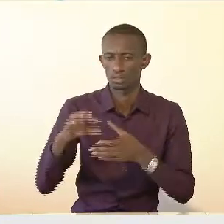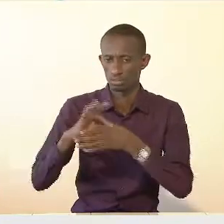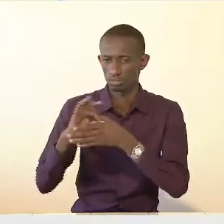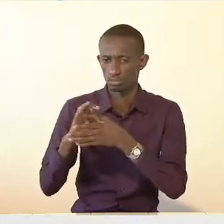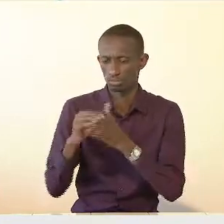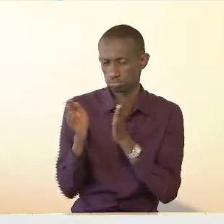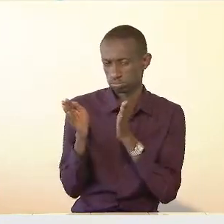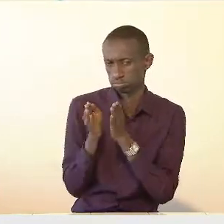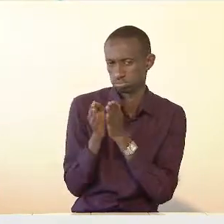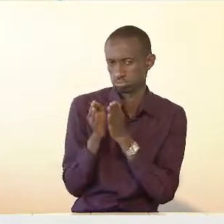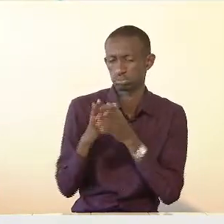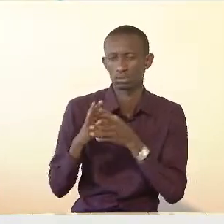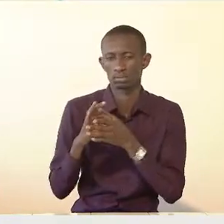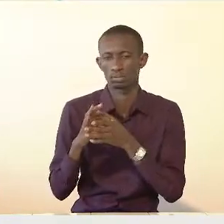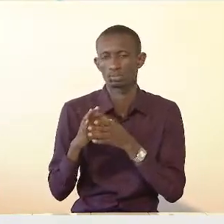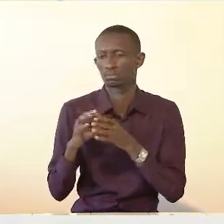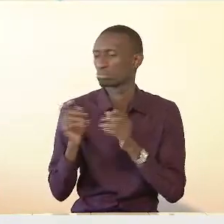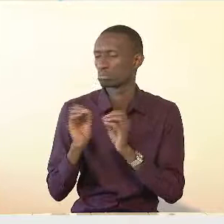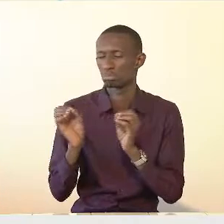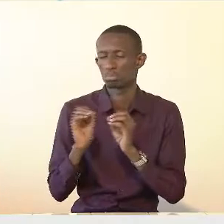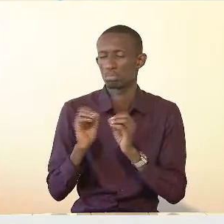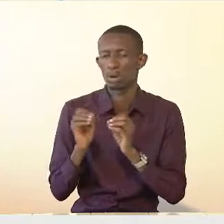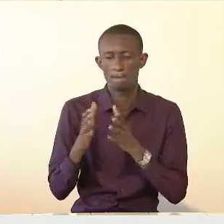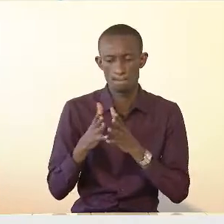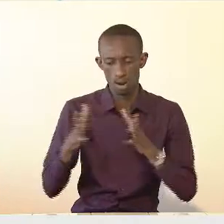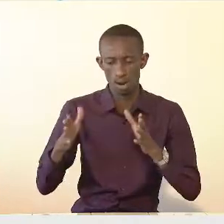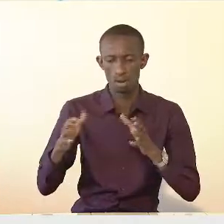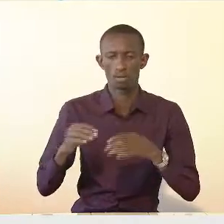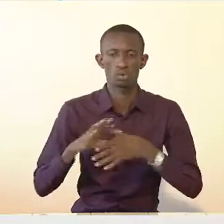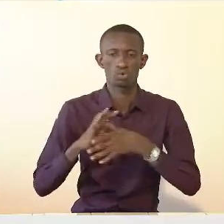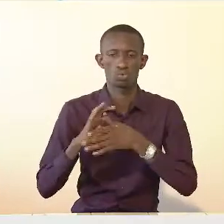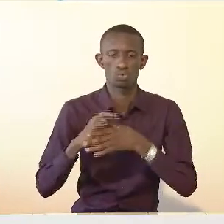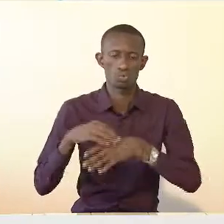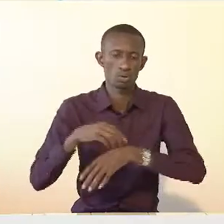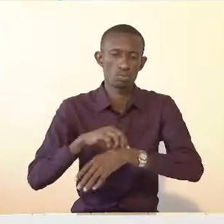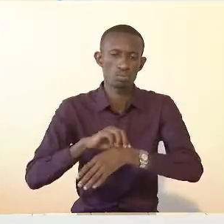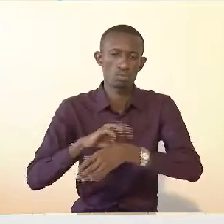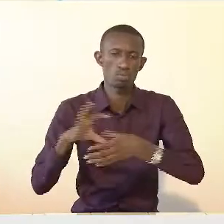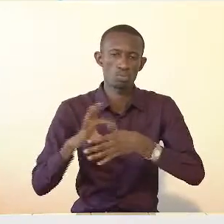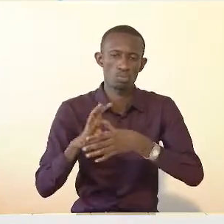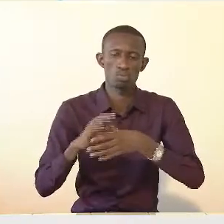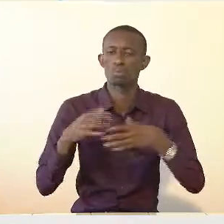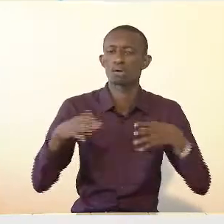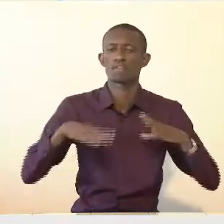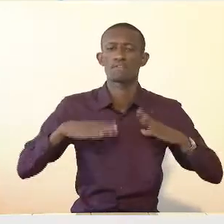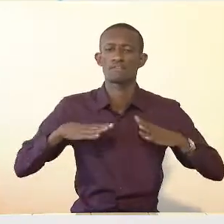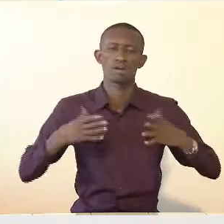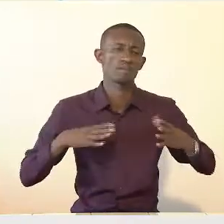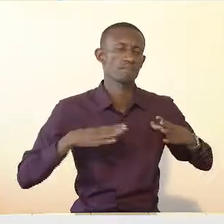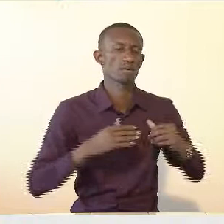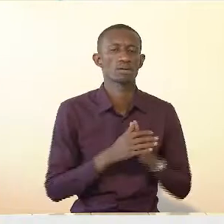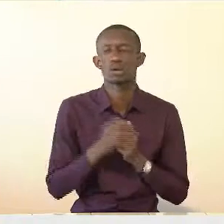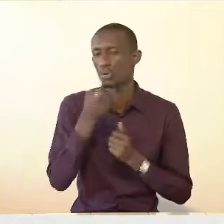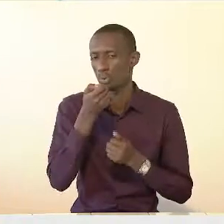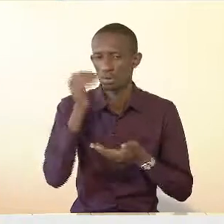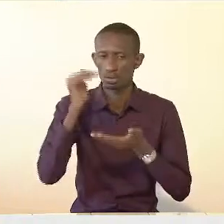repeated muscles, they relax, and hair temperature returns to normal. That one goes to what we call, now the temperature is reduced, here